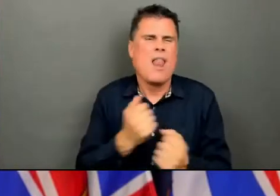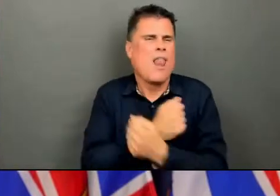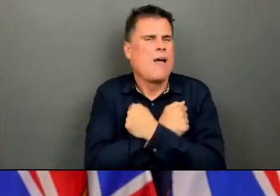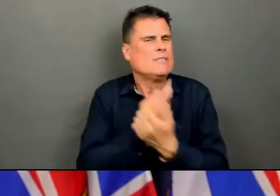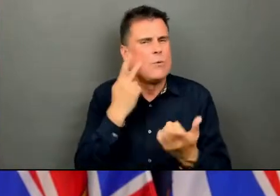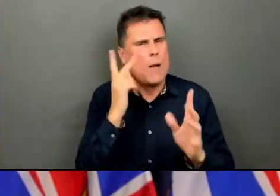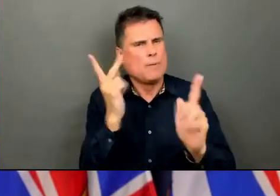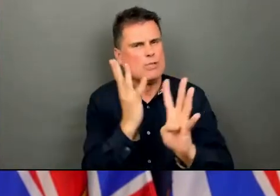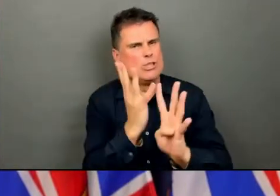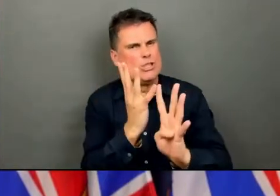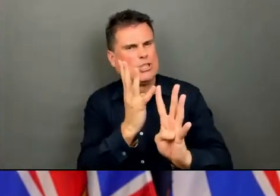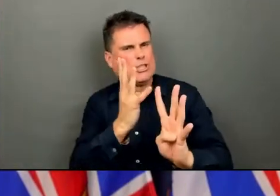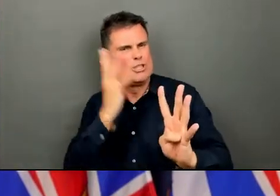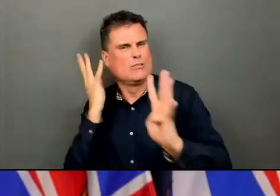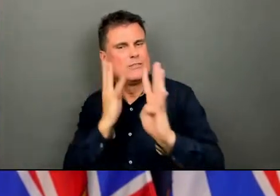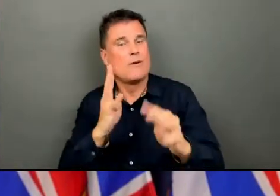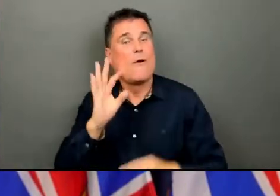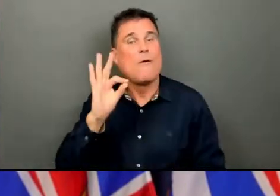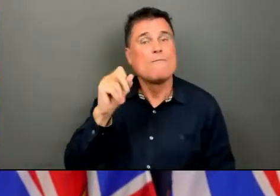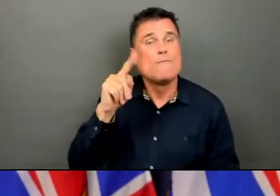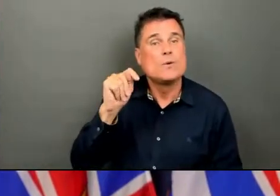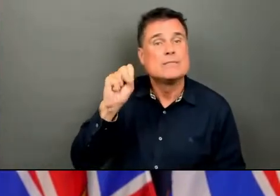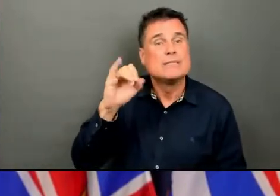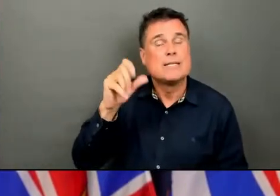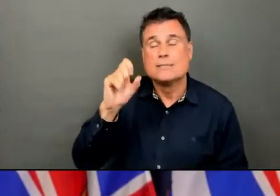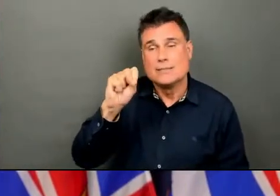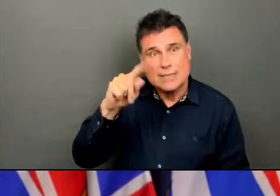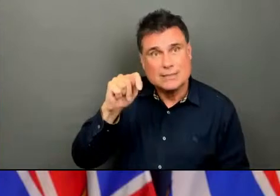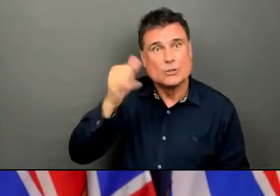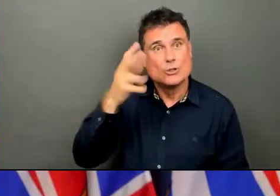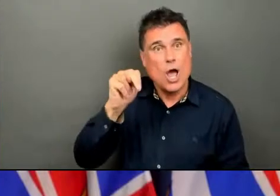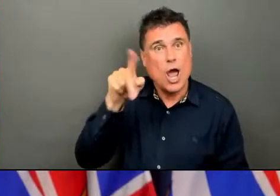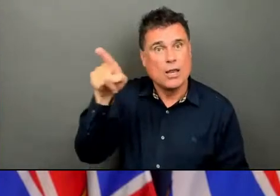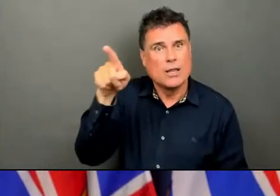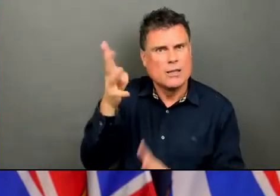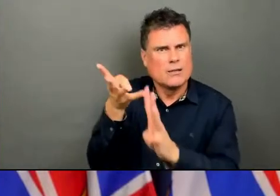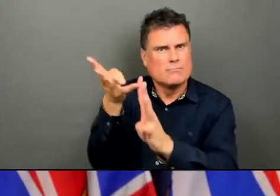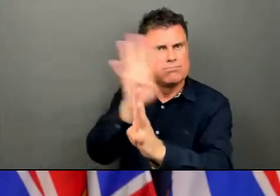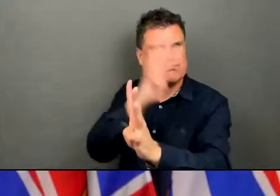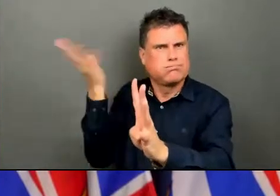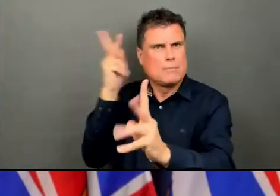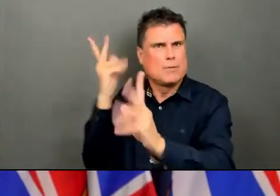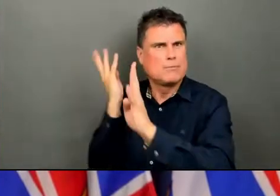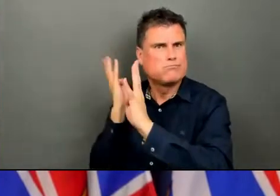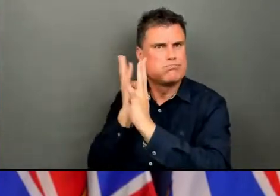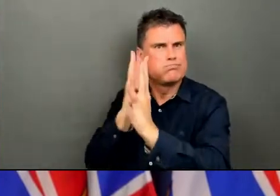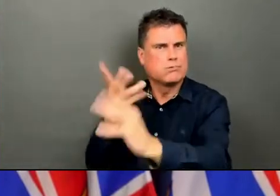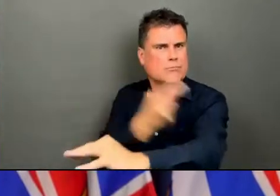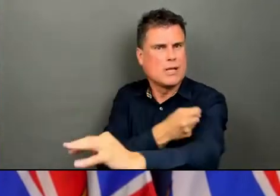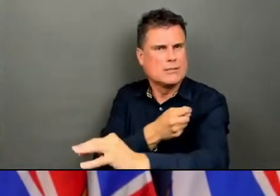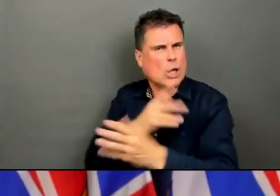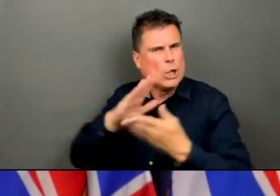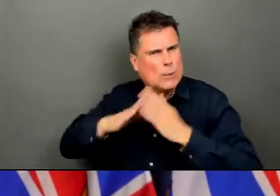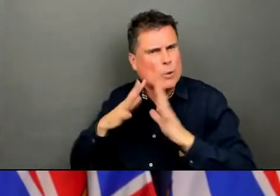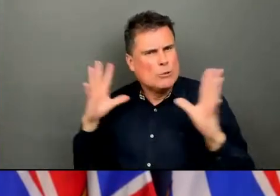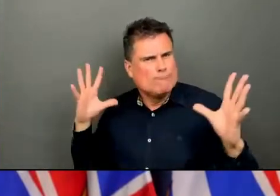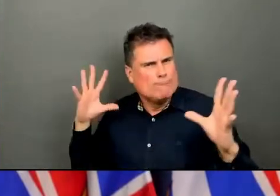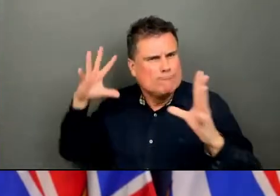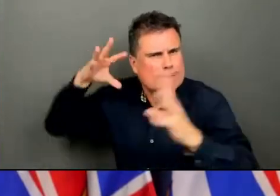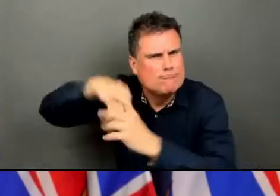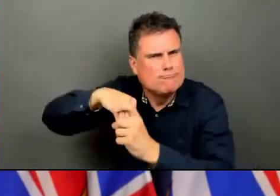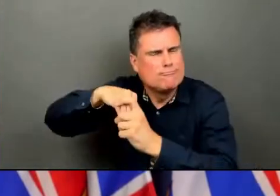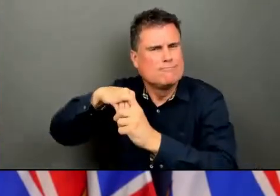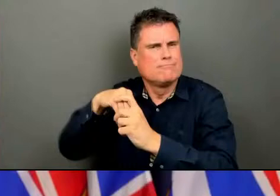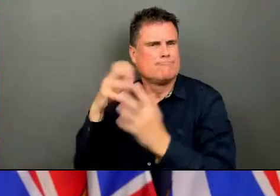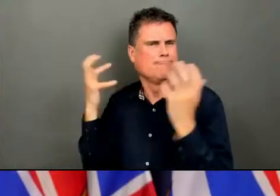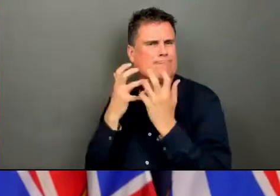past weekend, and the efforts being made by BC CDC staff, Northern Health staff, and the community in Fort St. John. I want to acknowledge